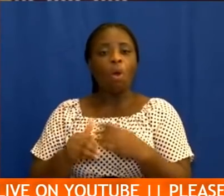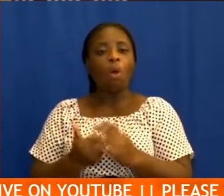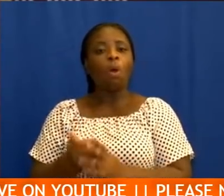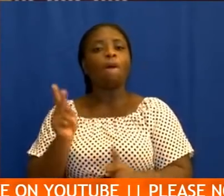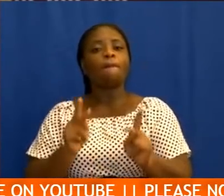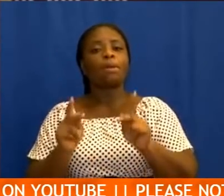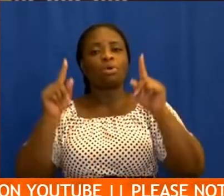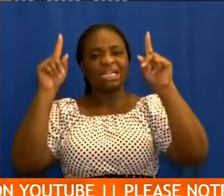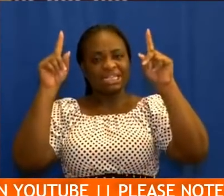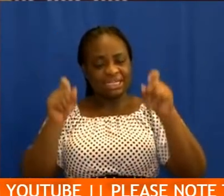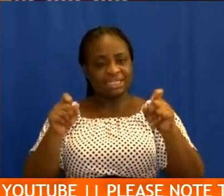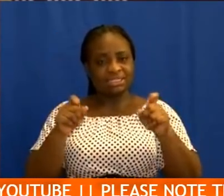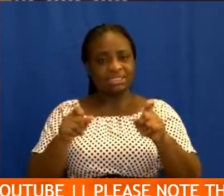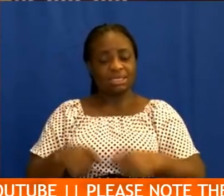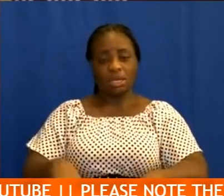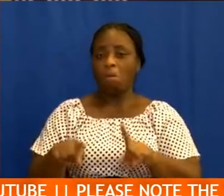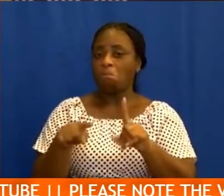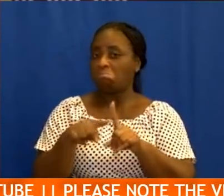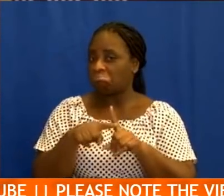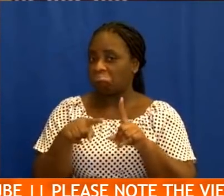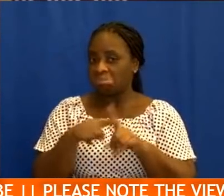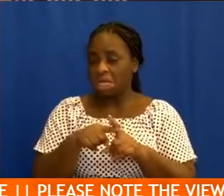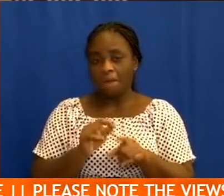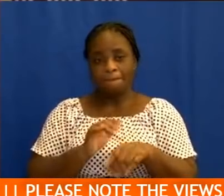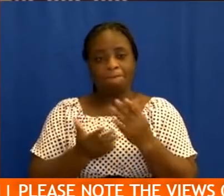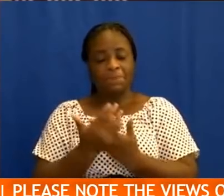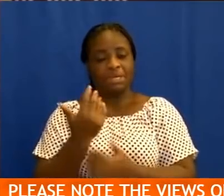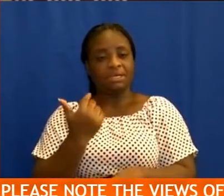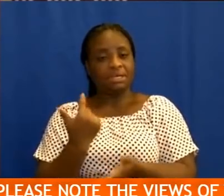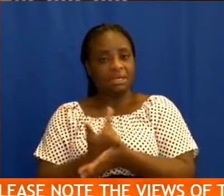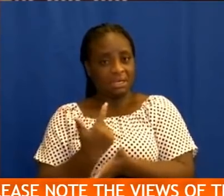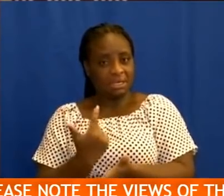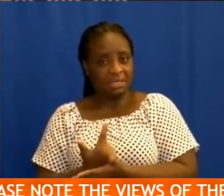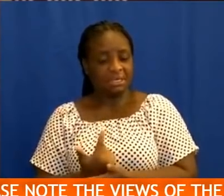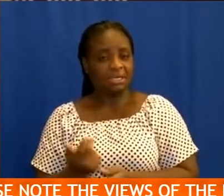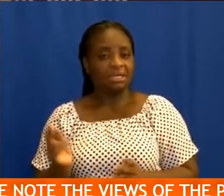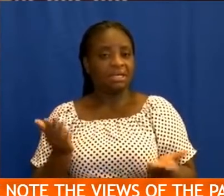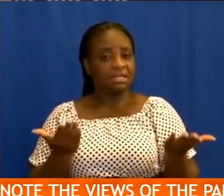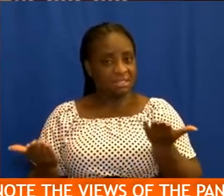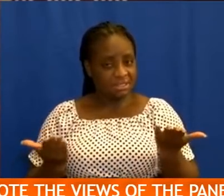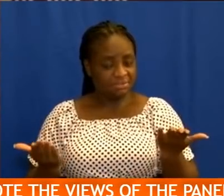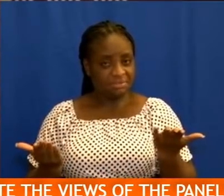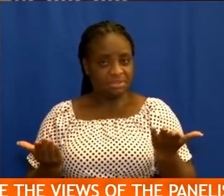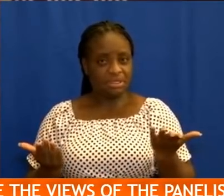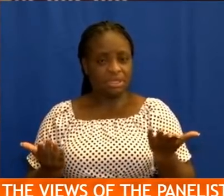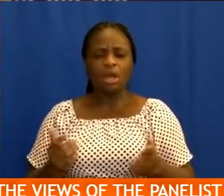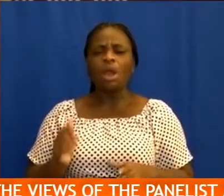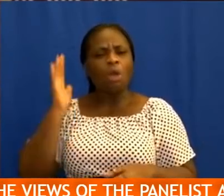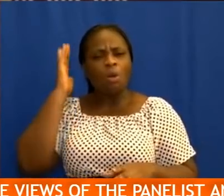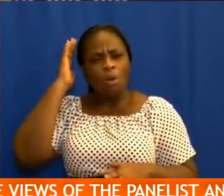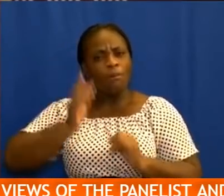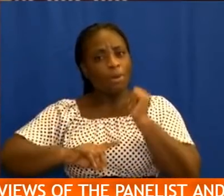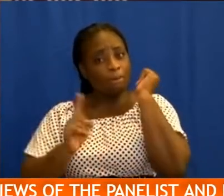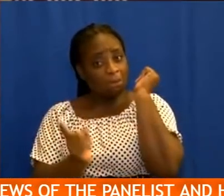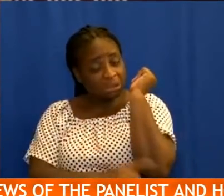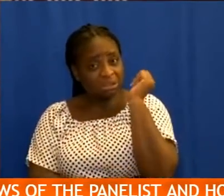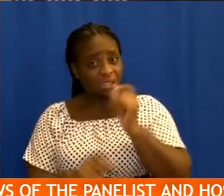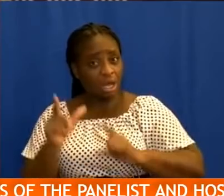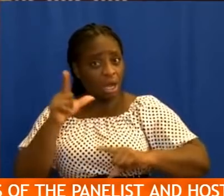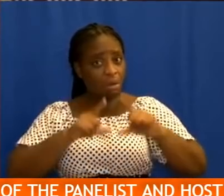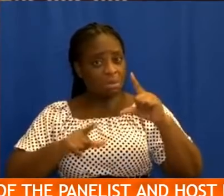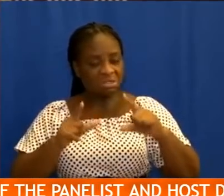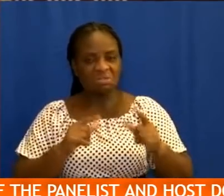tested on the common platform established by the Ghana Health Service. There will be sanctions against